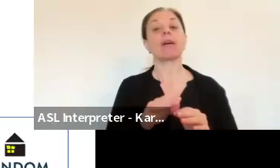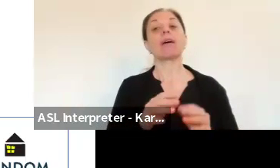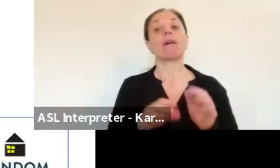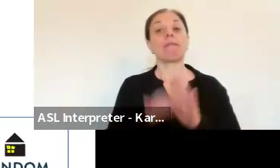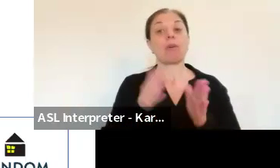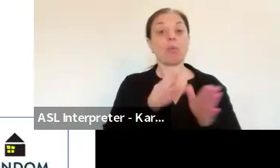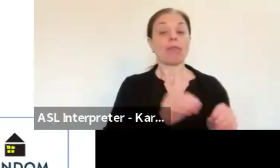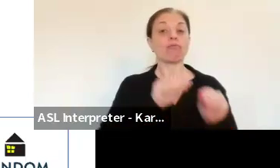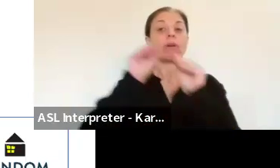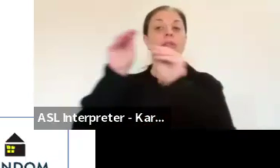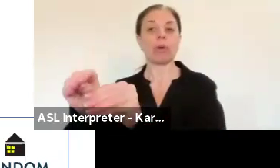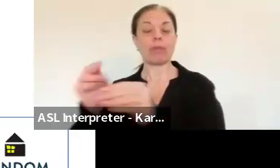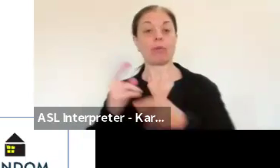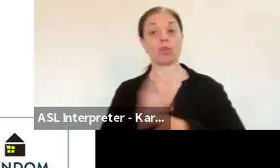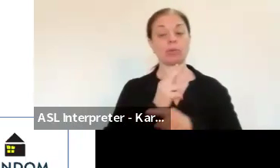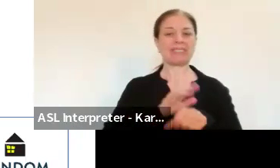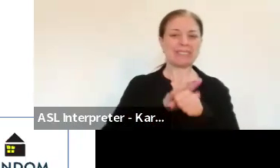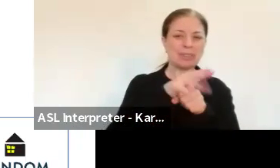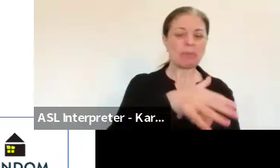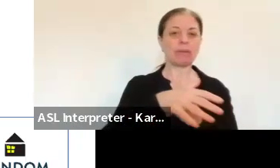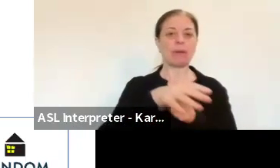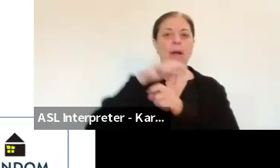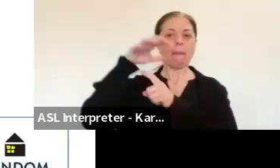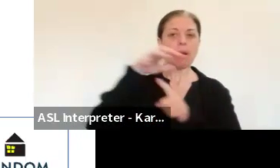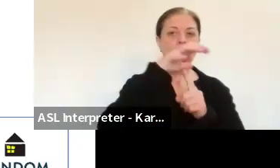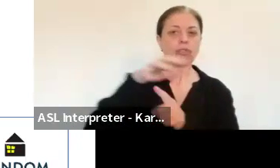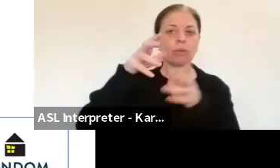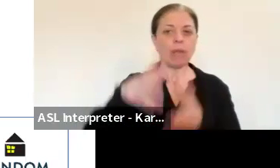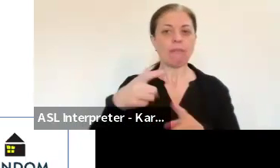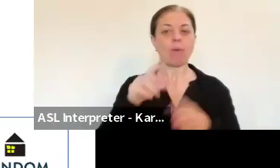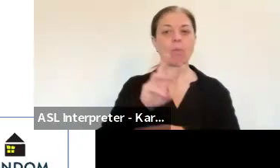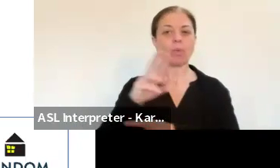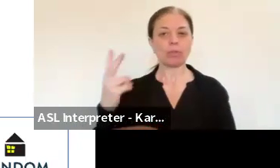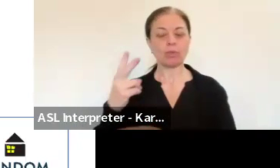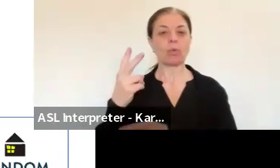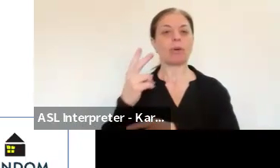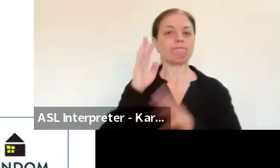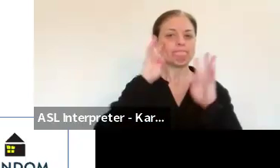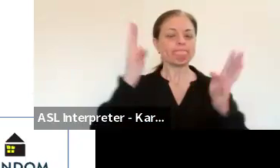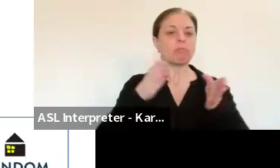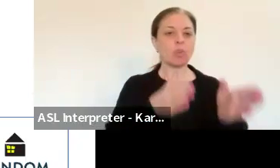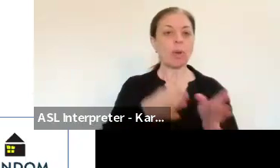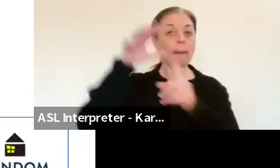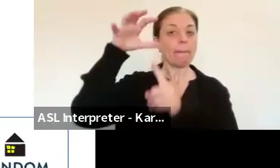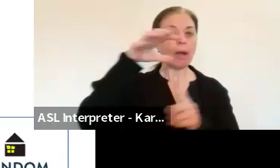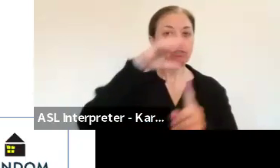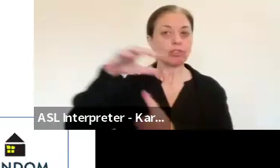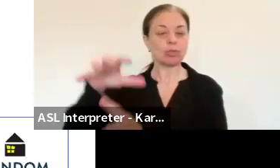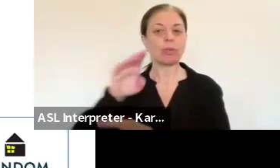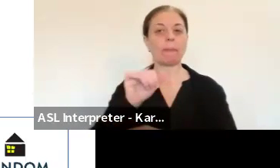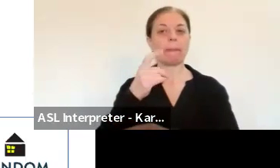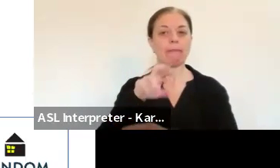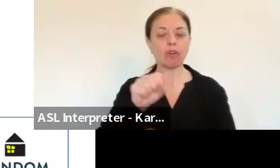them. Using a surplus of parachutes left over from World War II, he devised a way to parachute the beavers